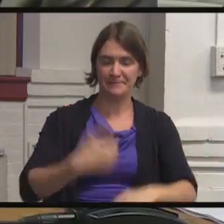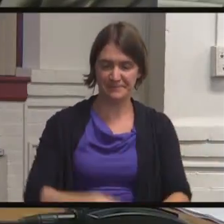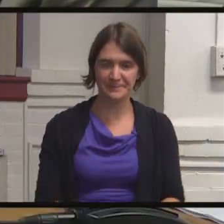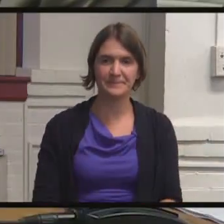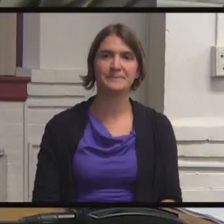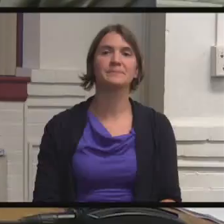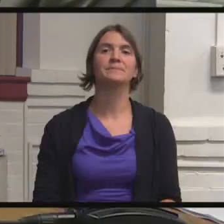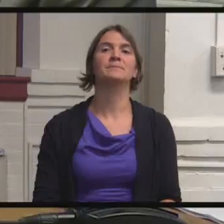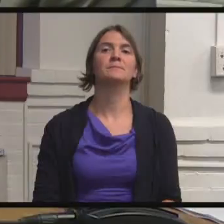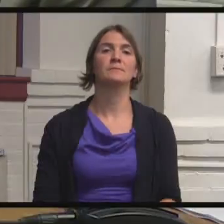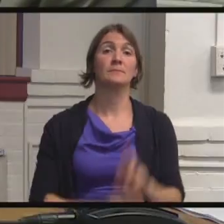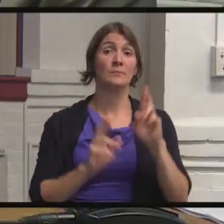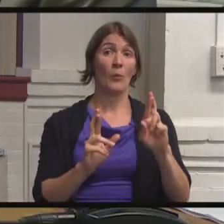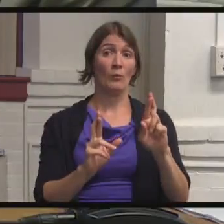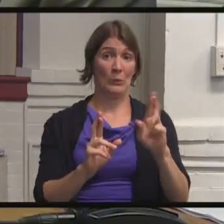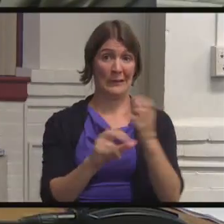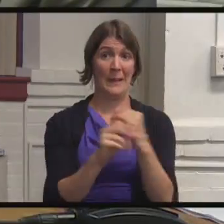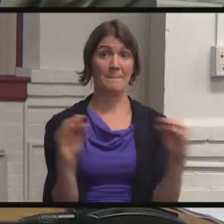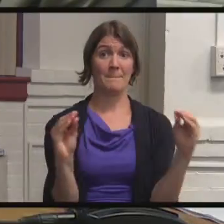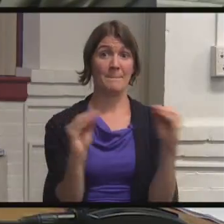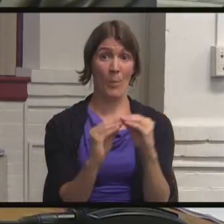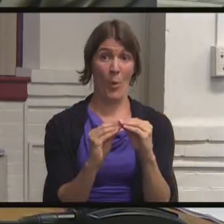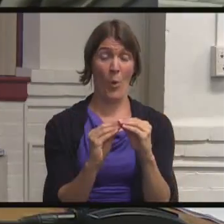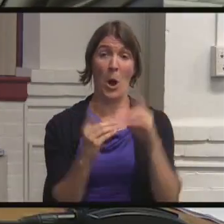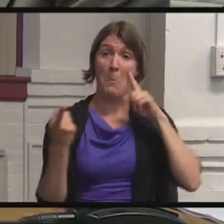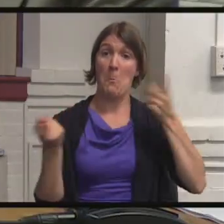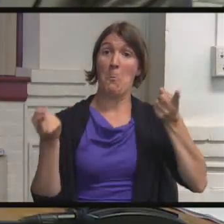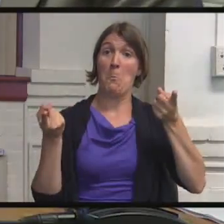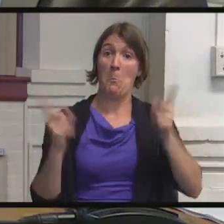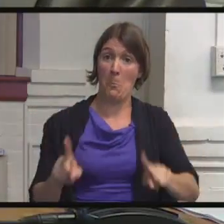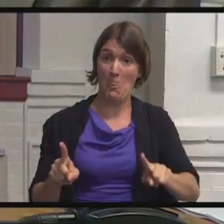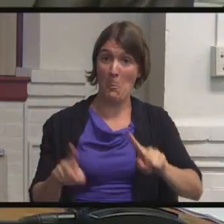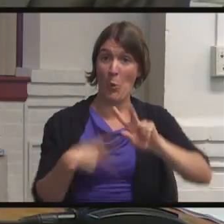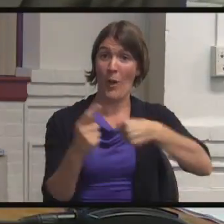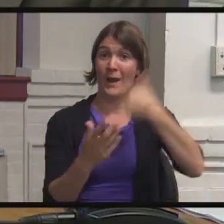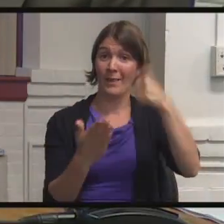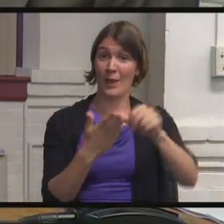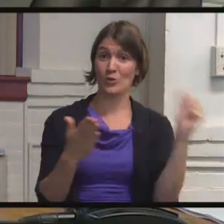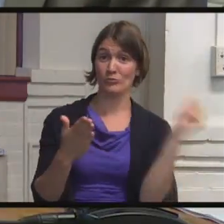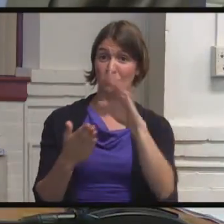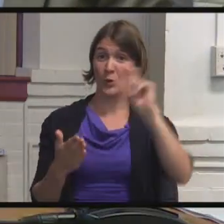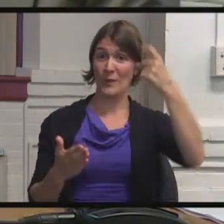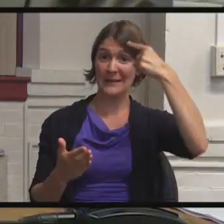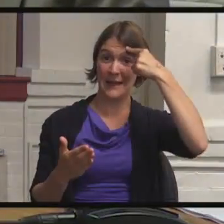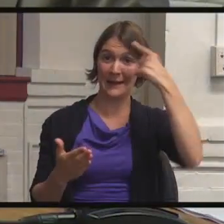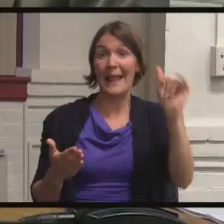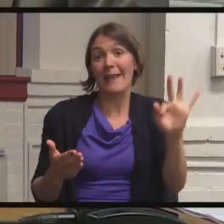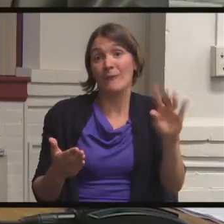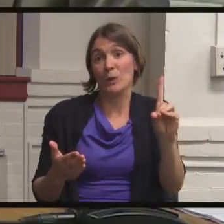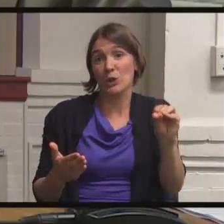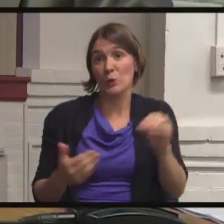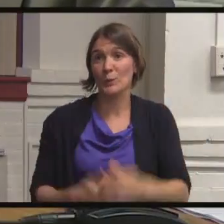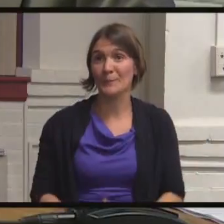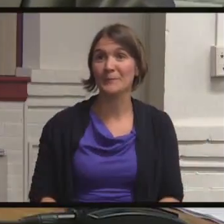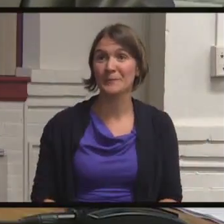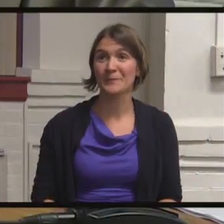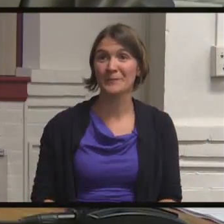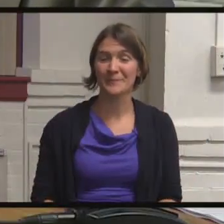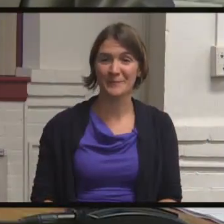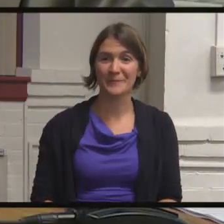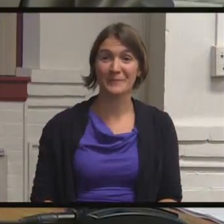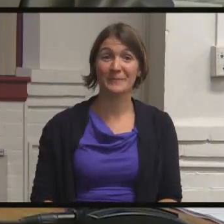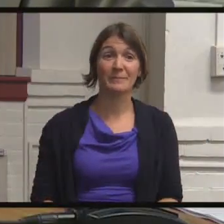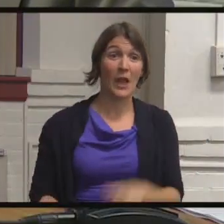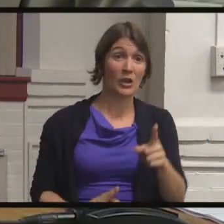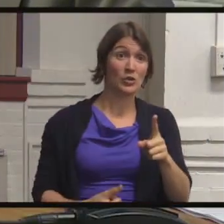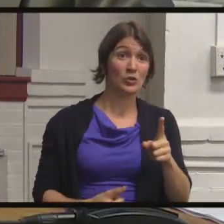if we can get some agreement at that point about what kind of letter we want to send, if at all. And whether